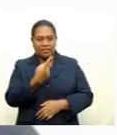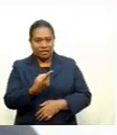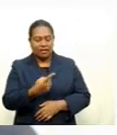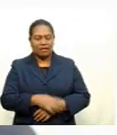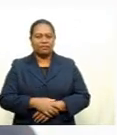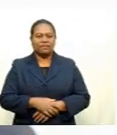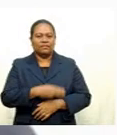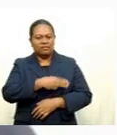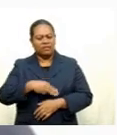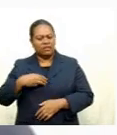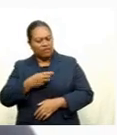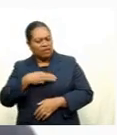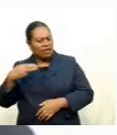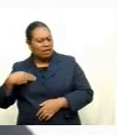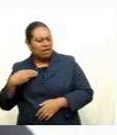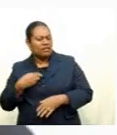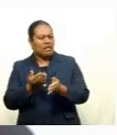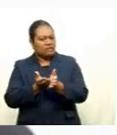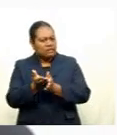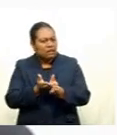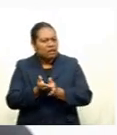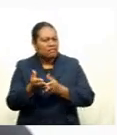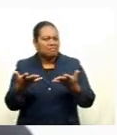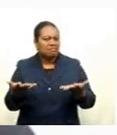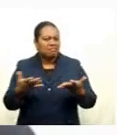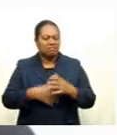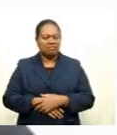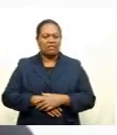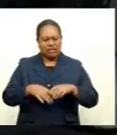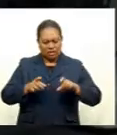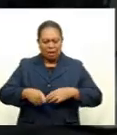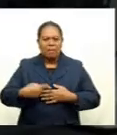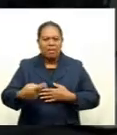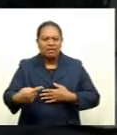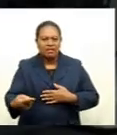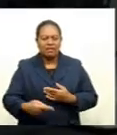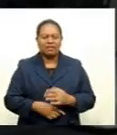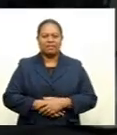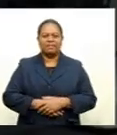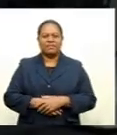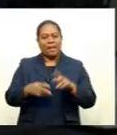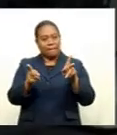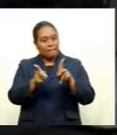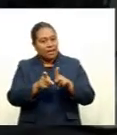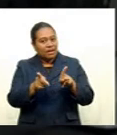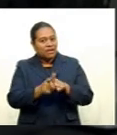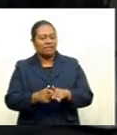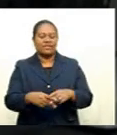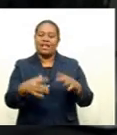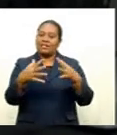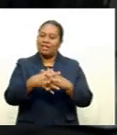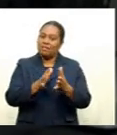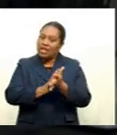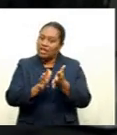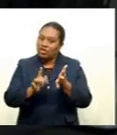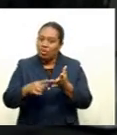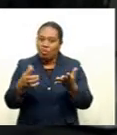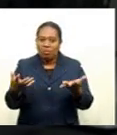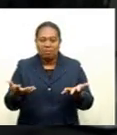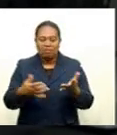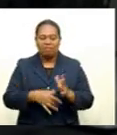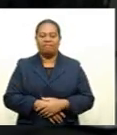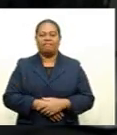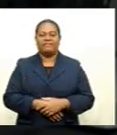Fijian Ministry of Health and Medical Services, your incident management team, with existing partners, with WHO, have already done a huge